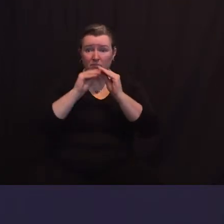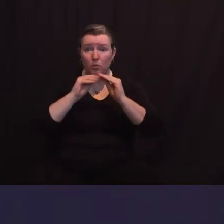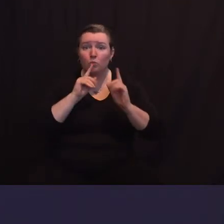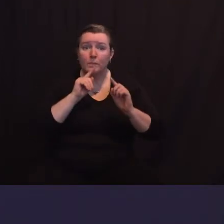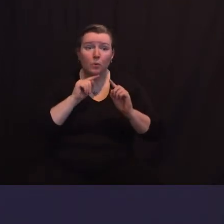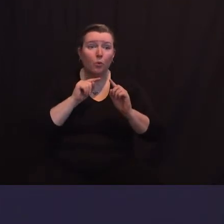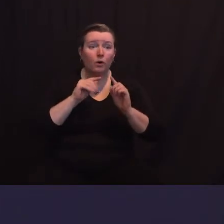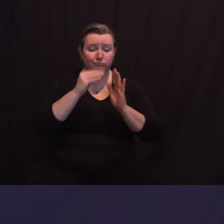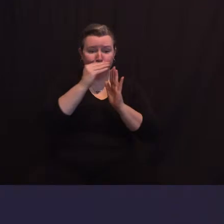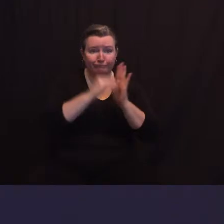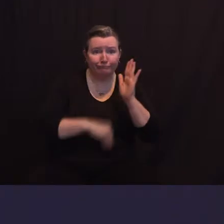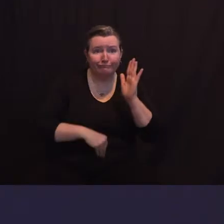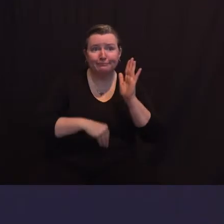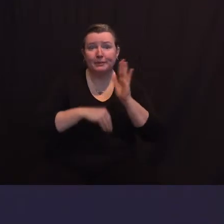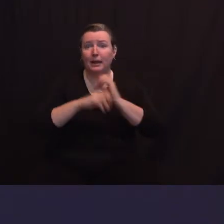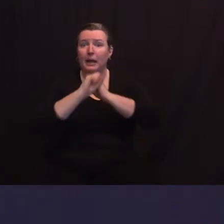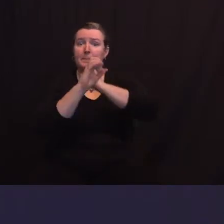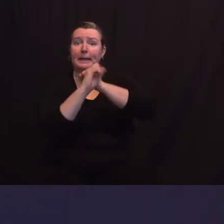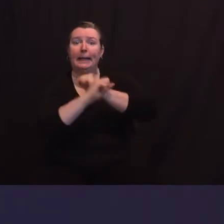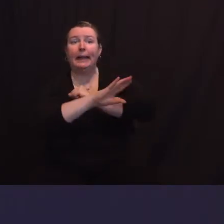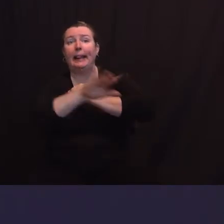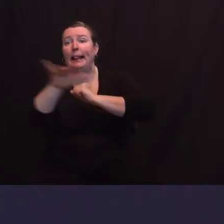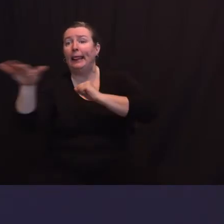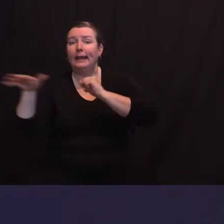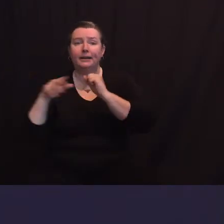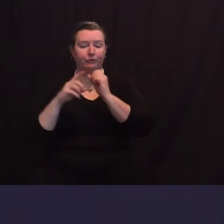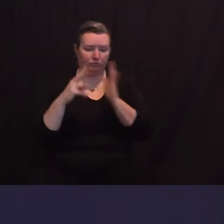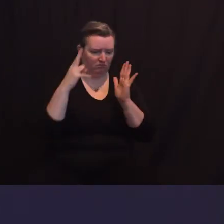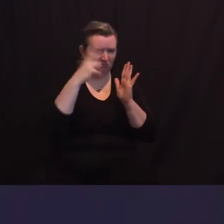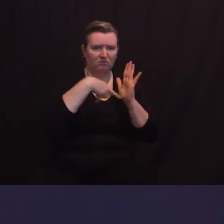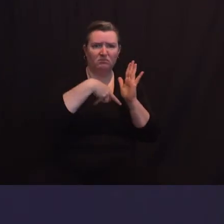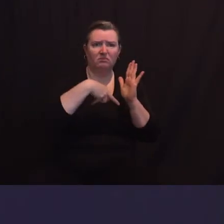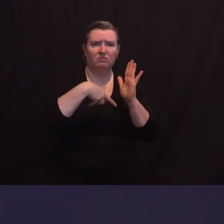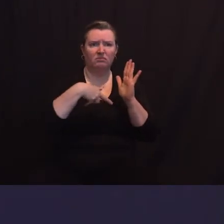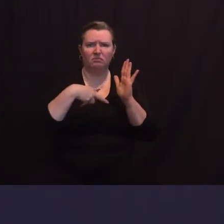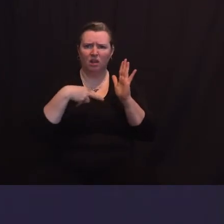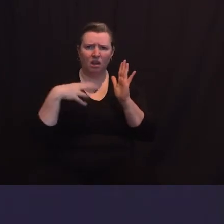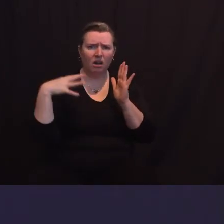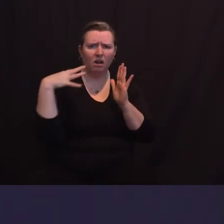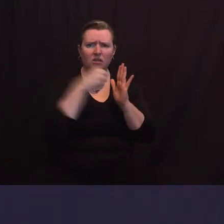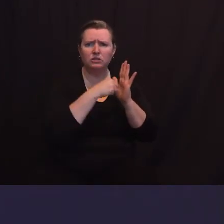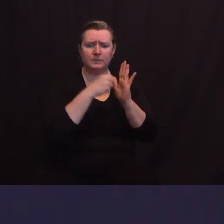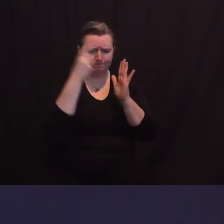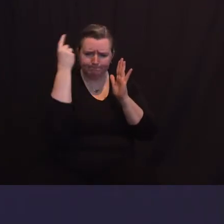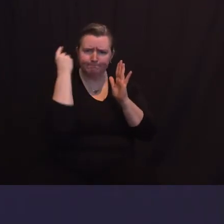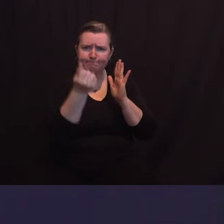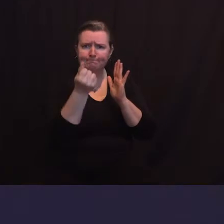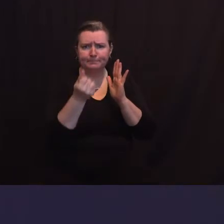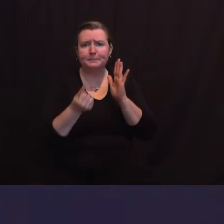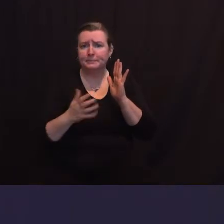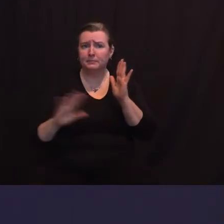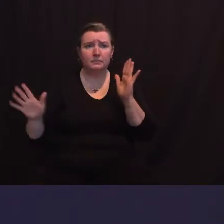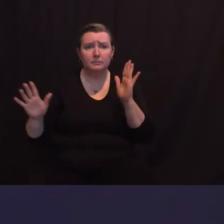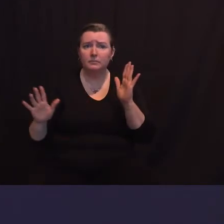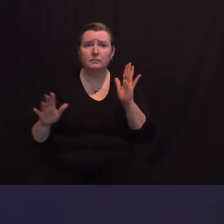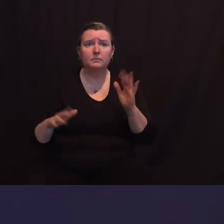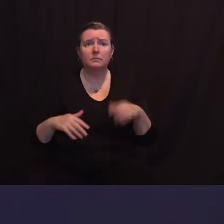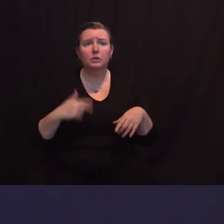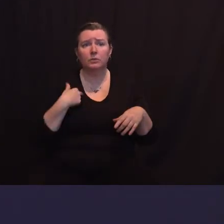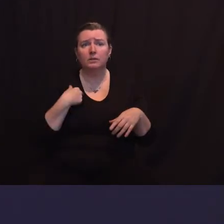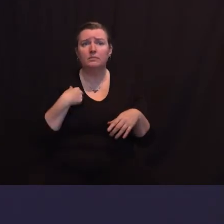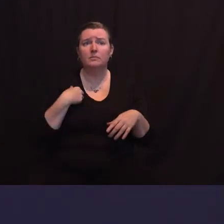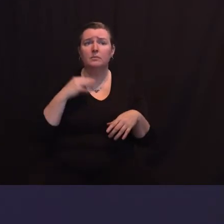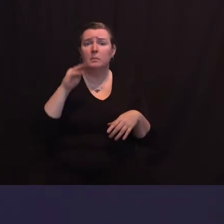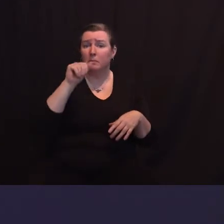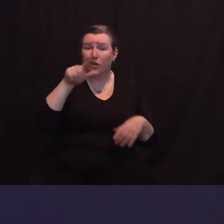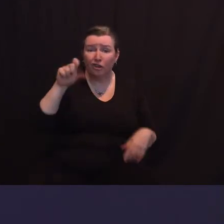Something campaign, so I want to emphasize that. And then also our direct connectivity with critical infrastructure partners like malls, like the stores. We maintain an